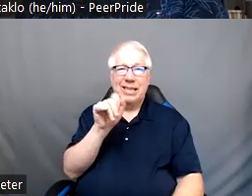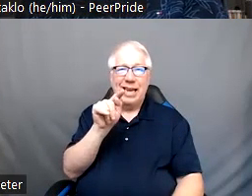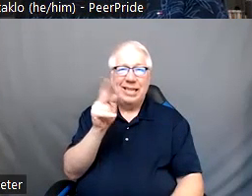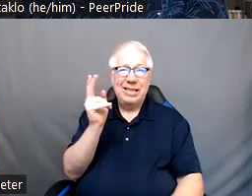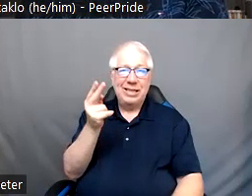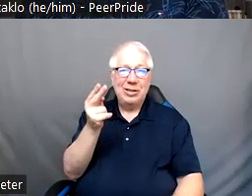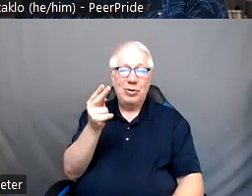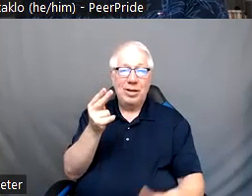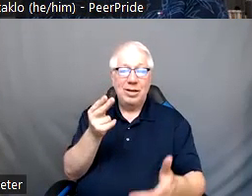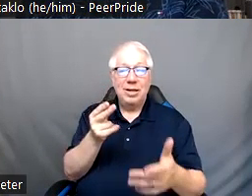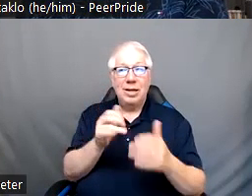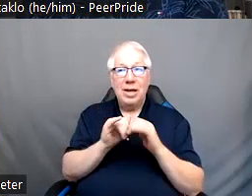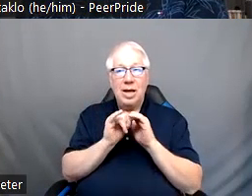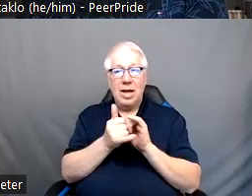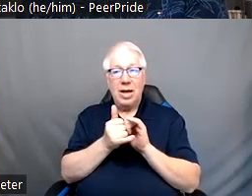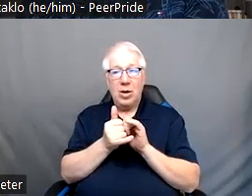of how